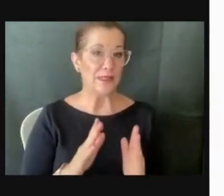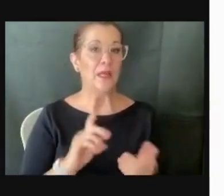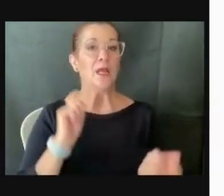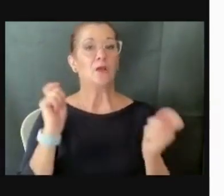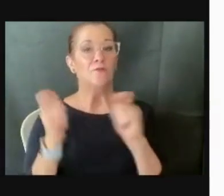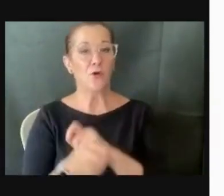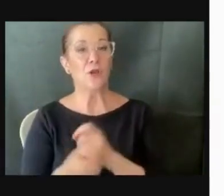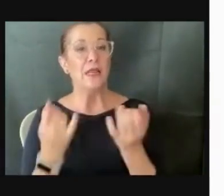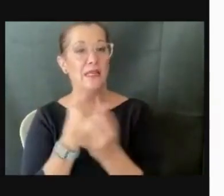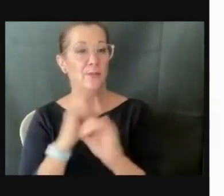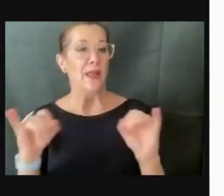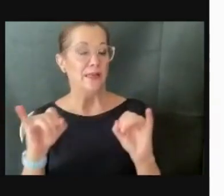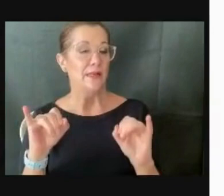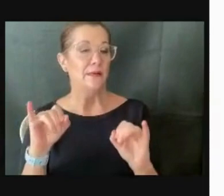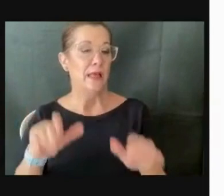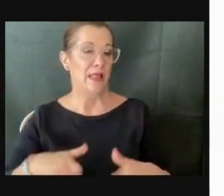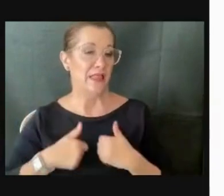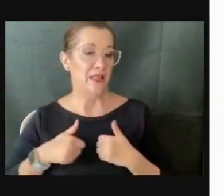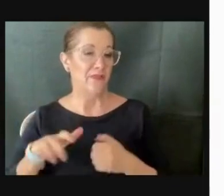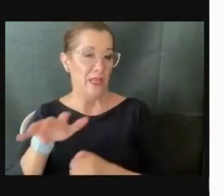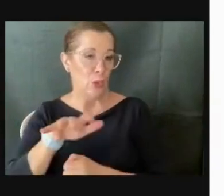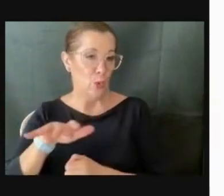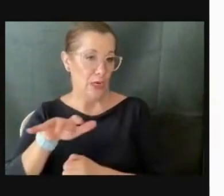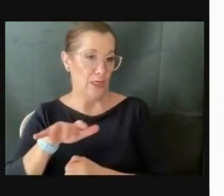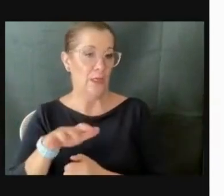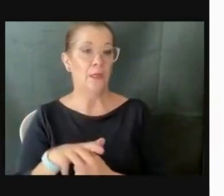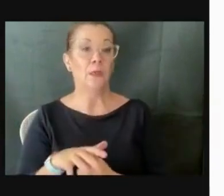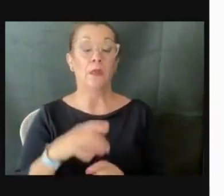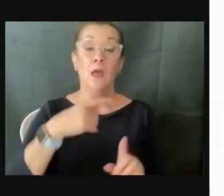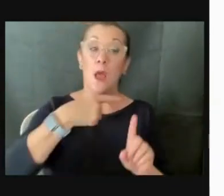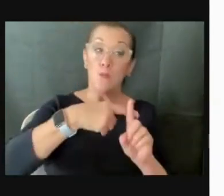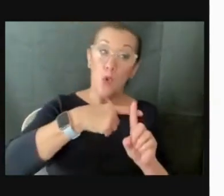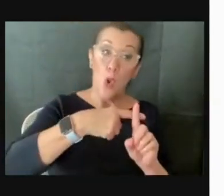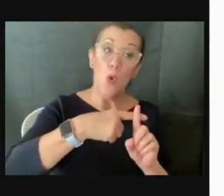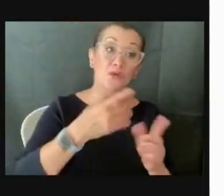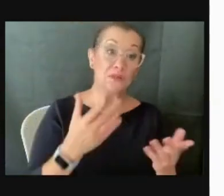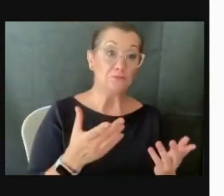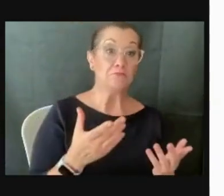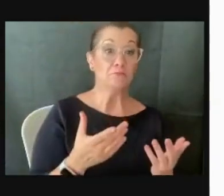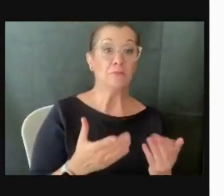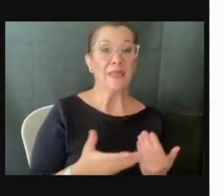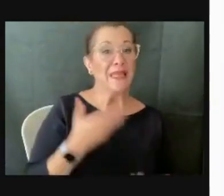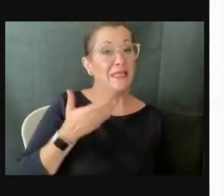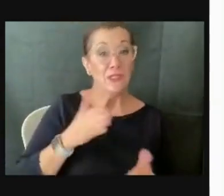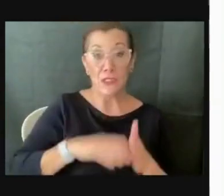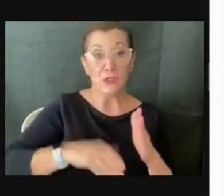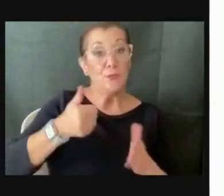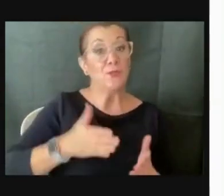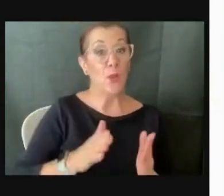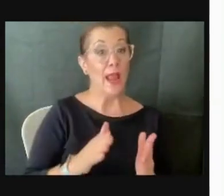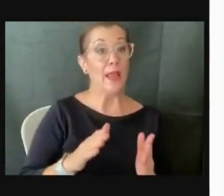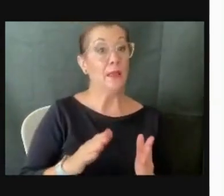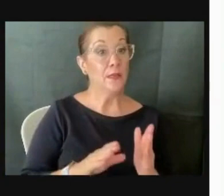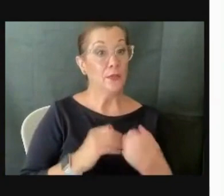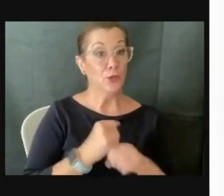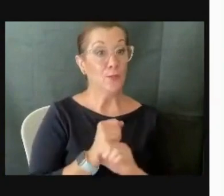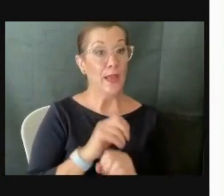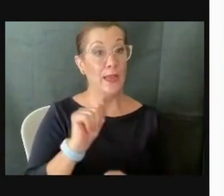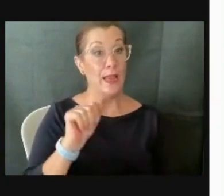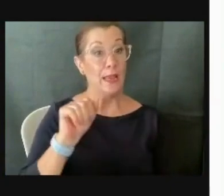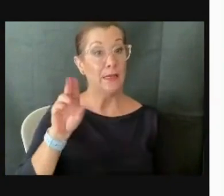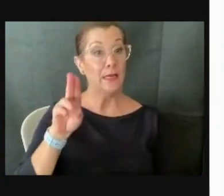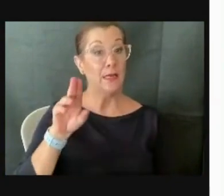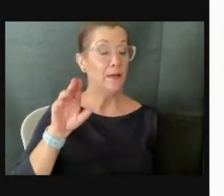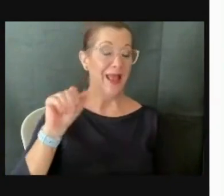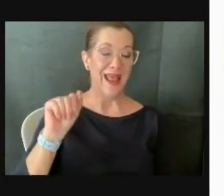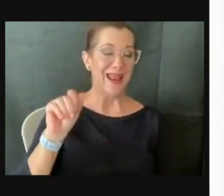into an independent living unit. The pro is that it is the easiest and cheapest way to create an ADU.